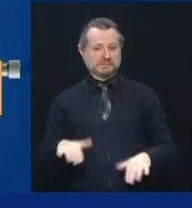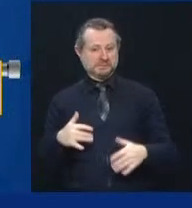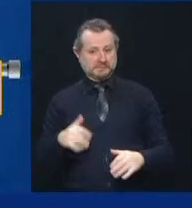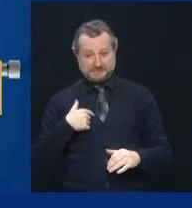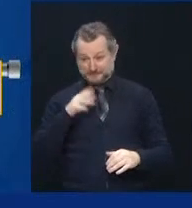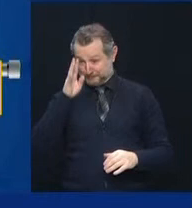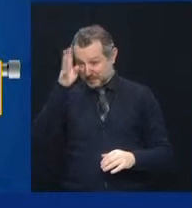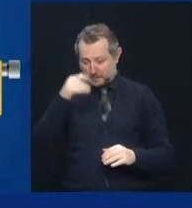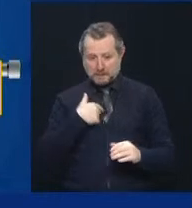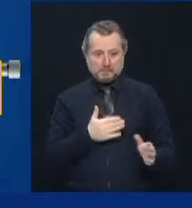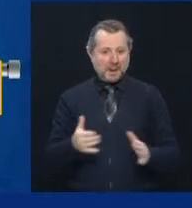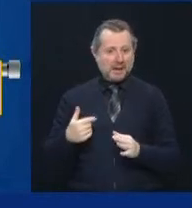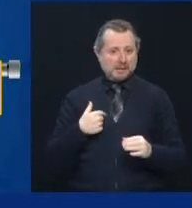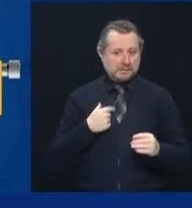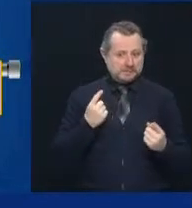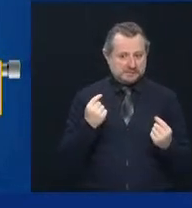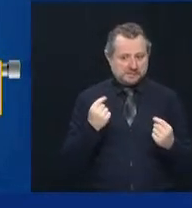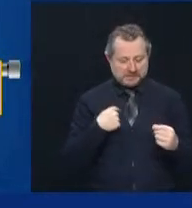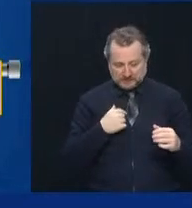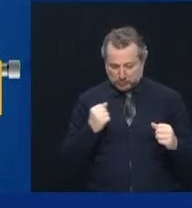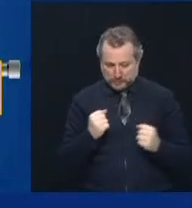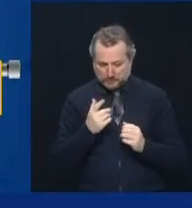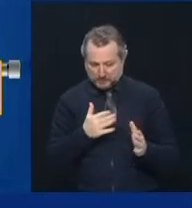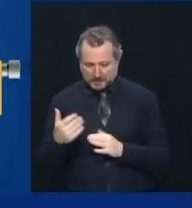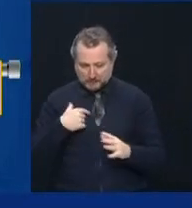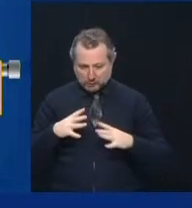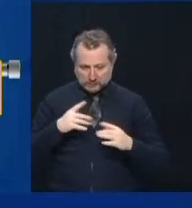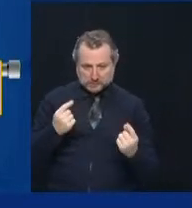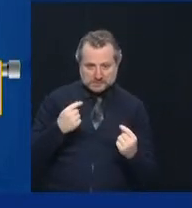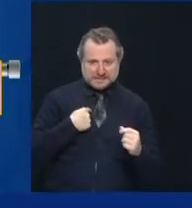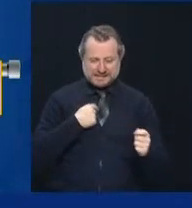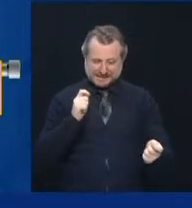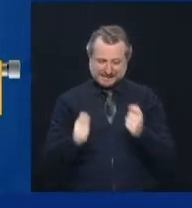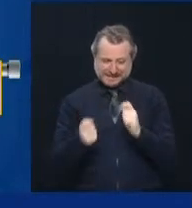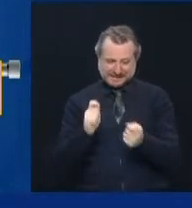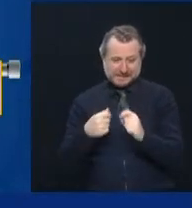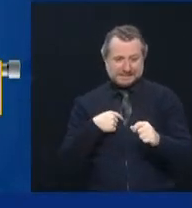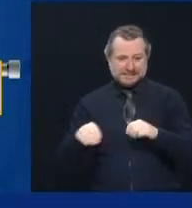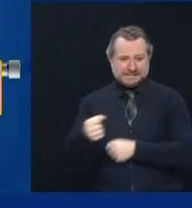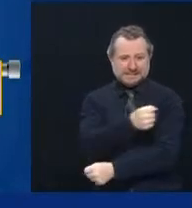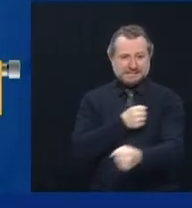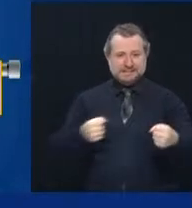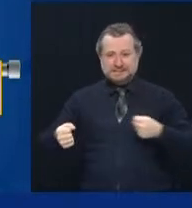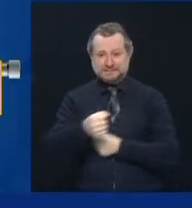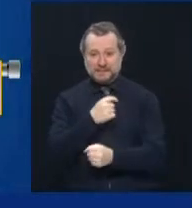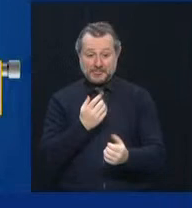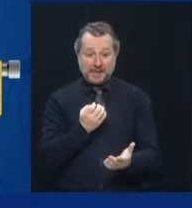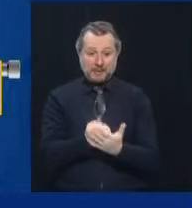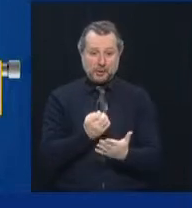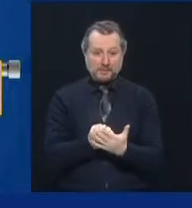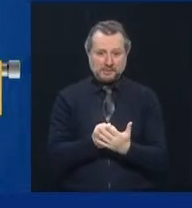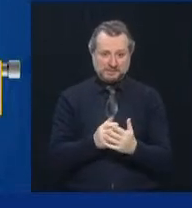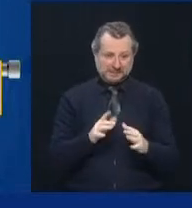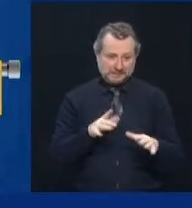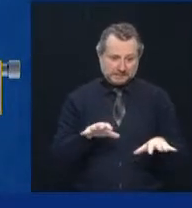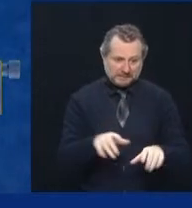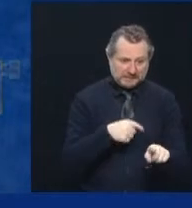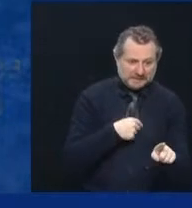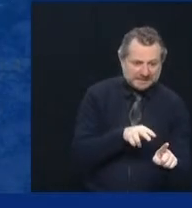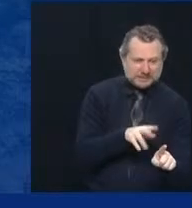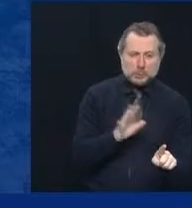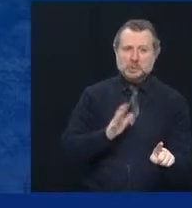season, and we adjusted the valve on economic activity, expecting